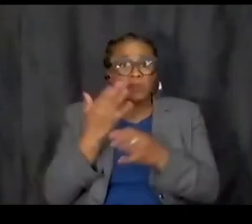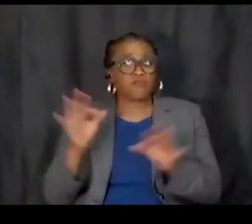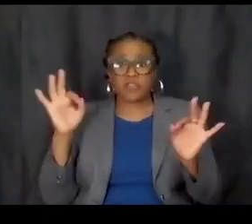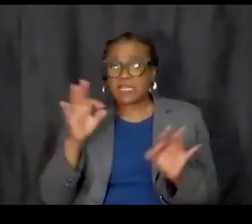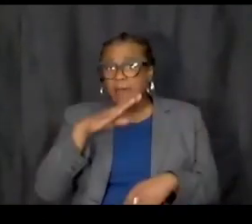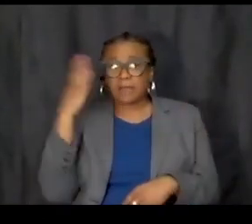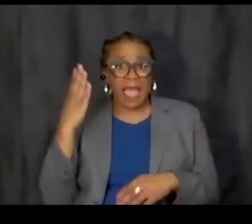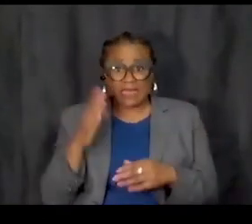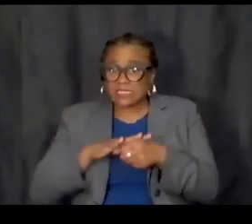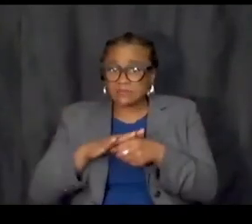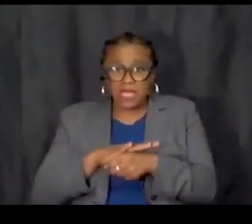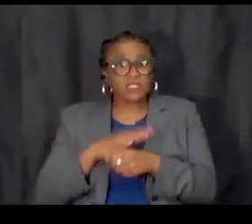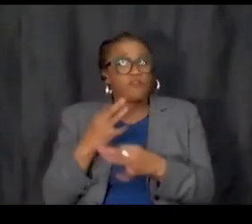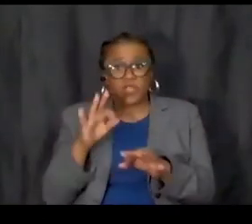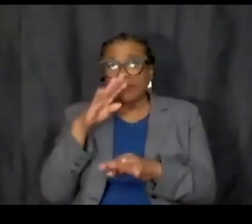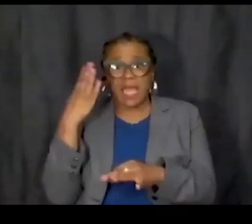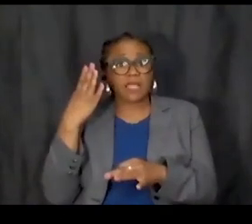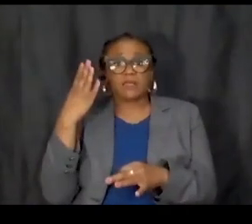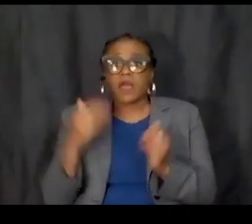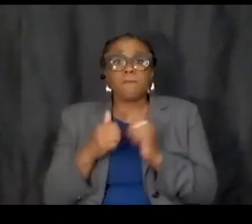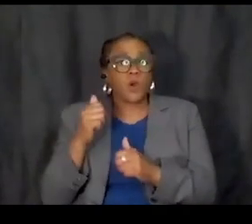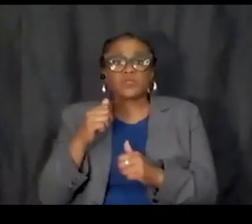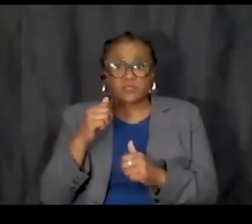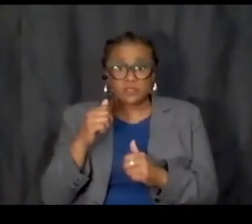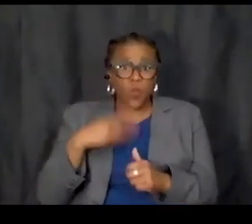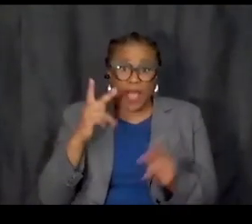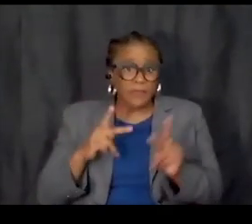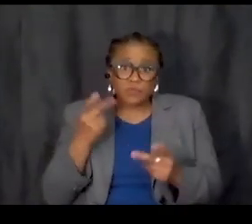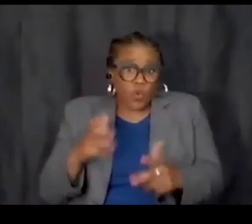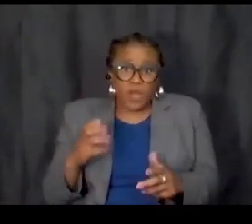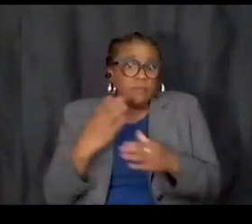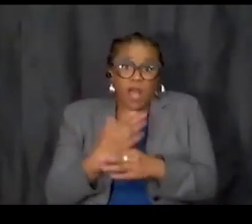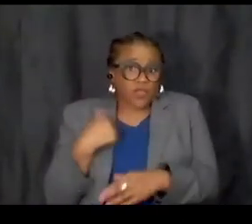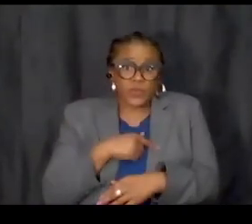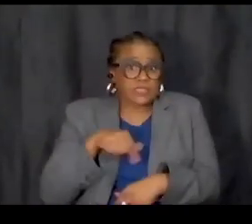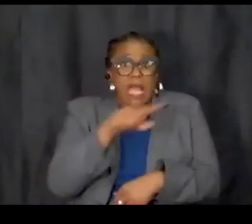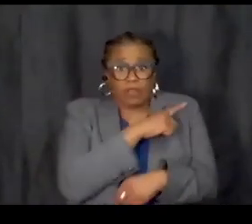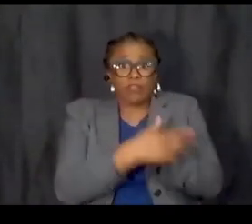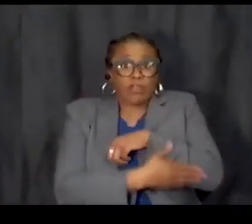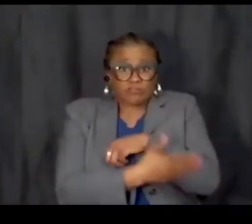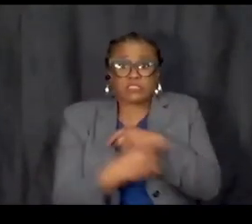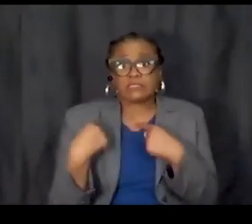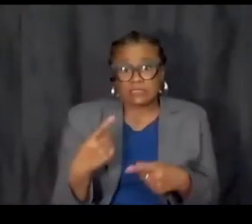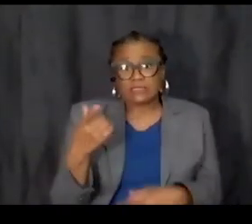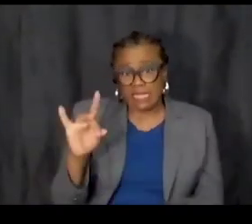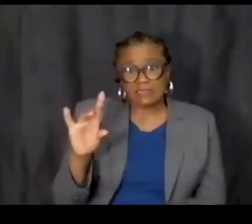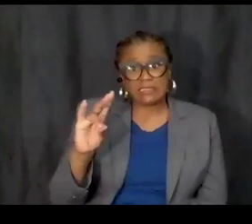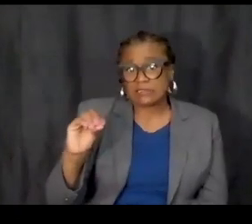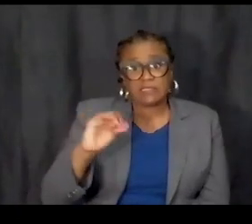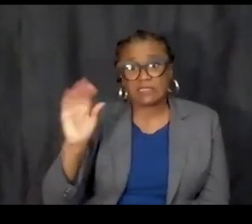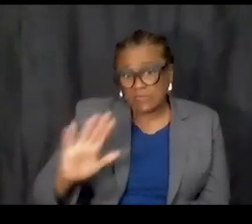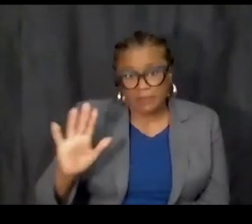bothered with us out here in the country. And it's been that way since 1870 something. And so, you know, whereas everybody was inside